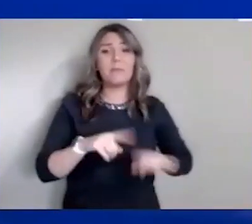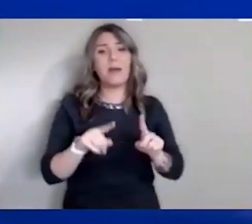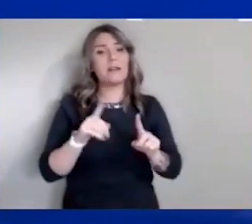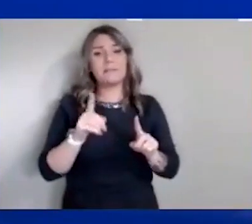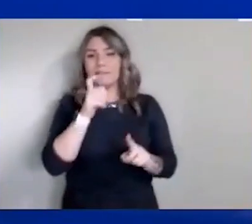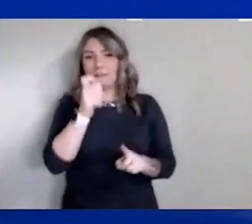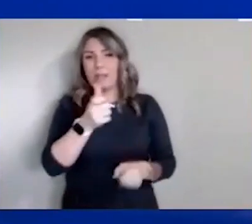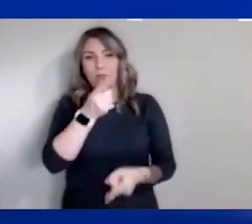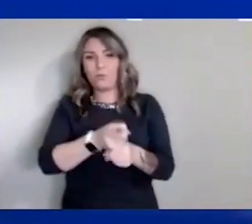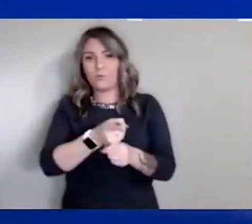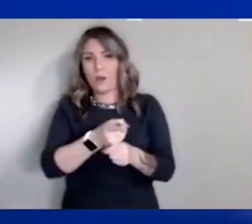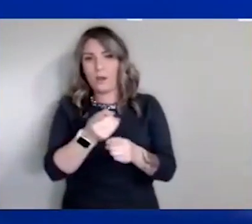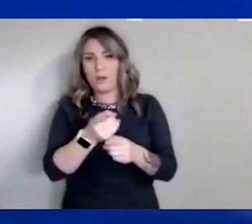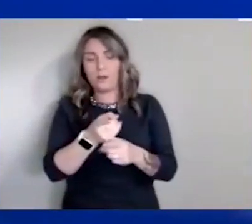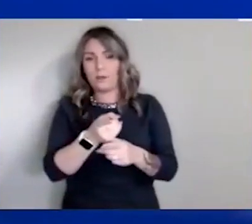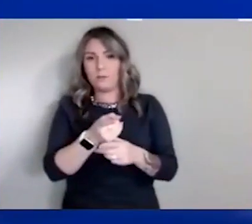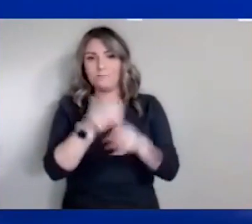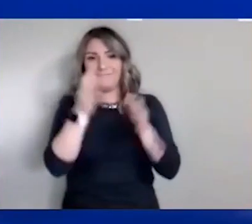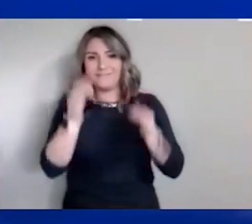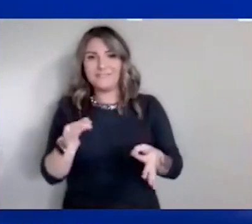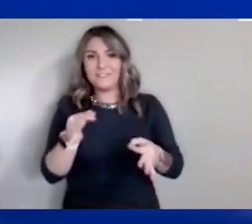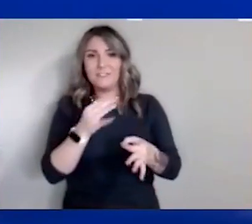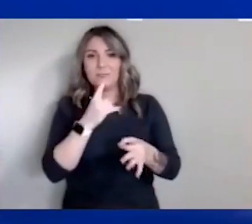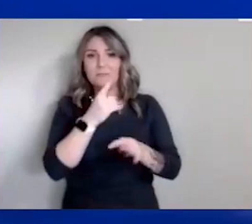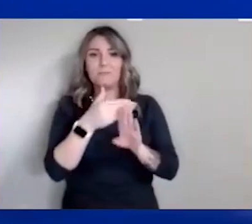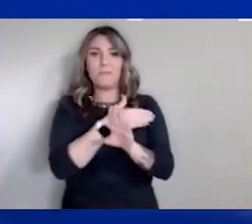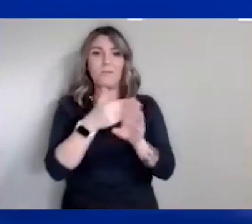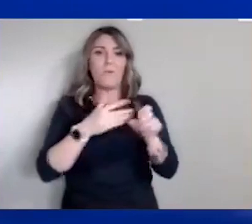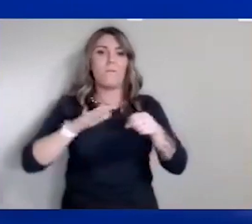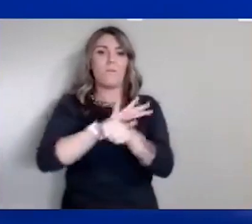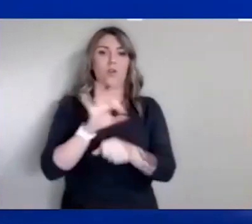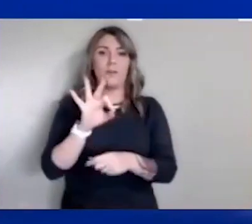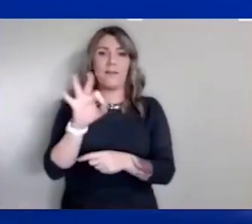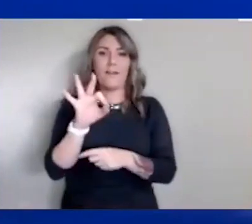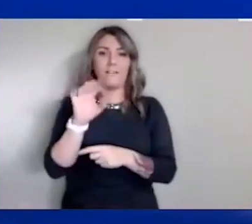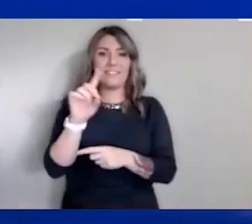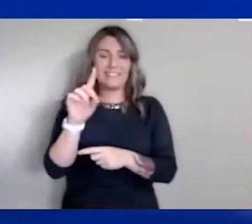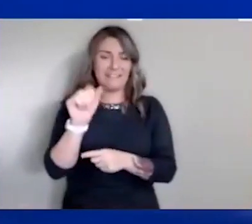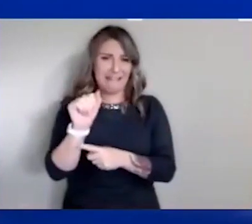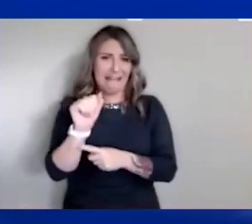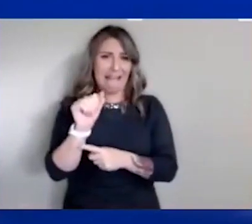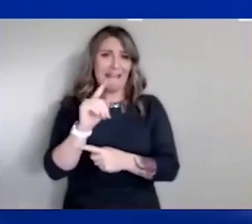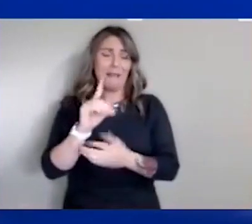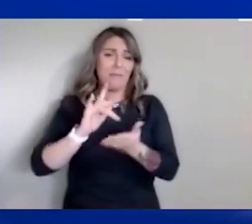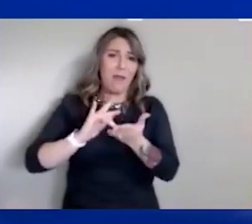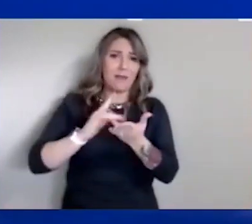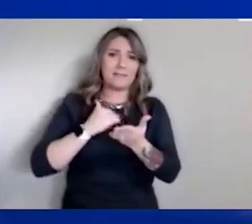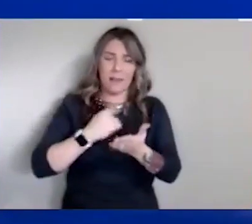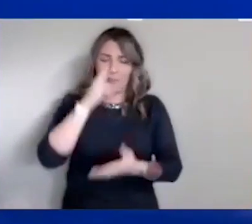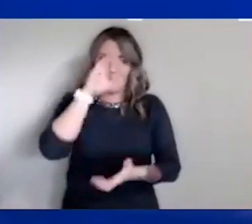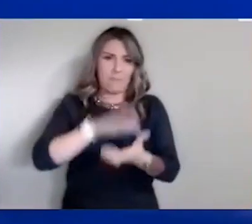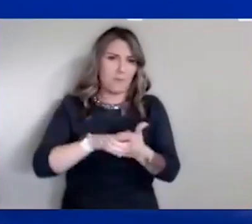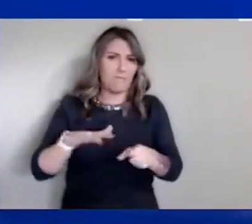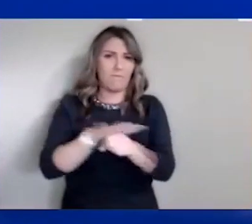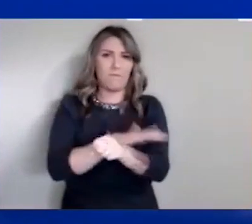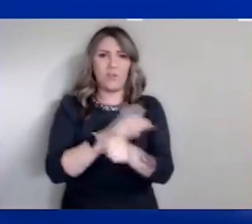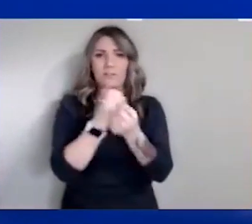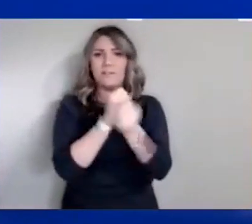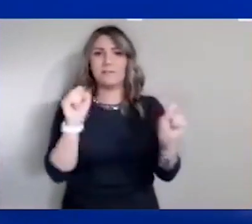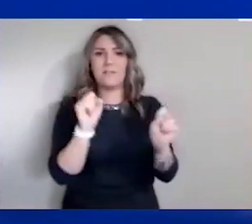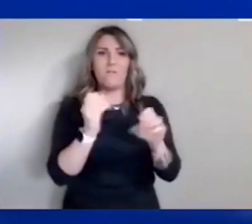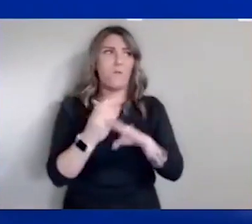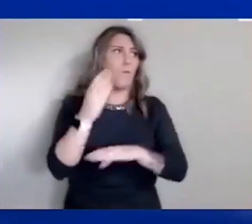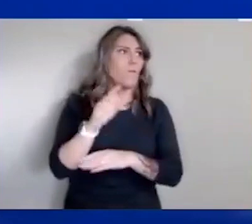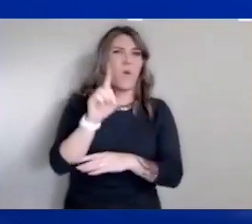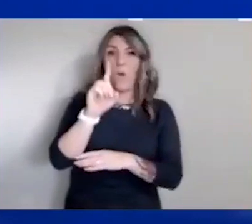until we have a fully FDA-approved drug, even though I believe that the vaccine's entirely safe. Over 1 billion people have been vaccinated